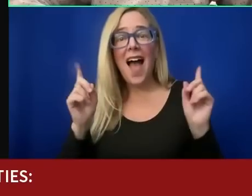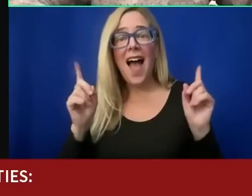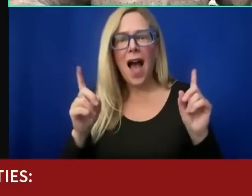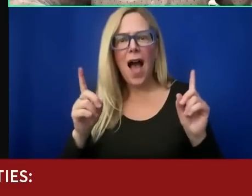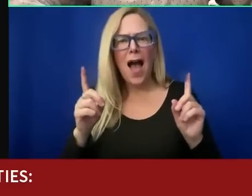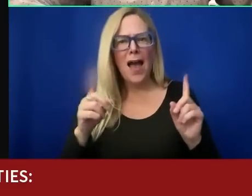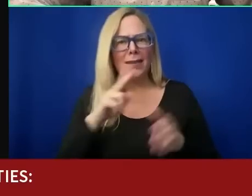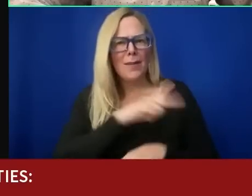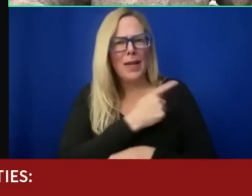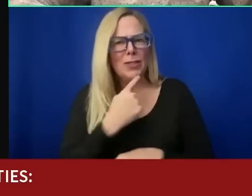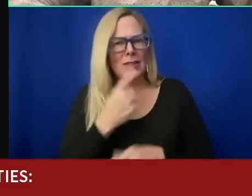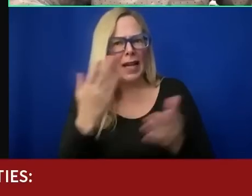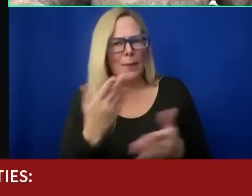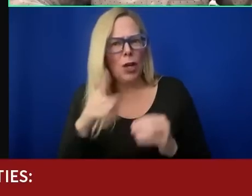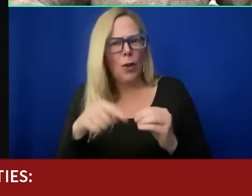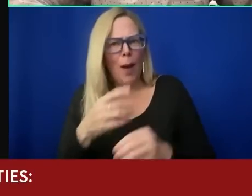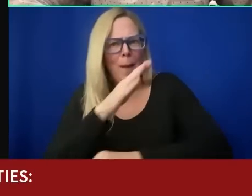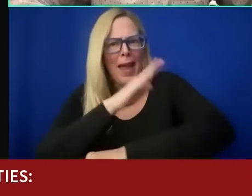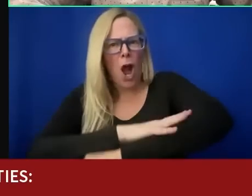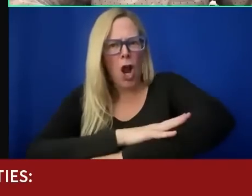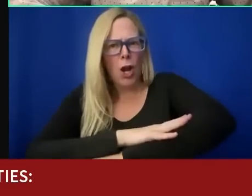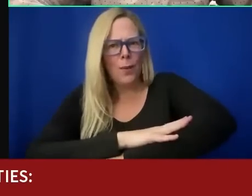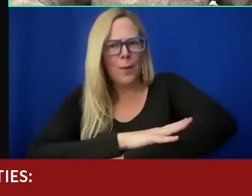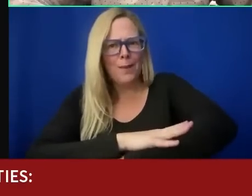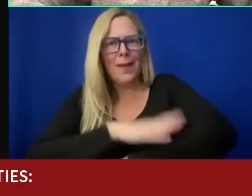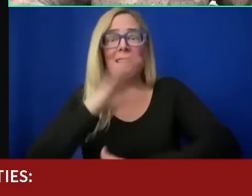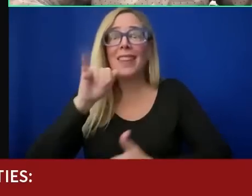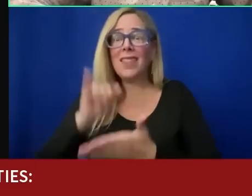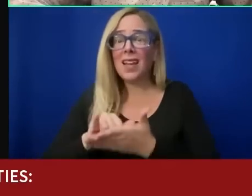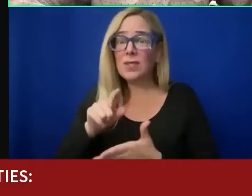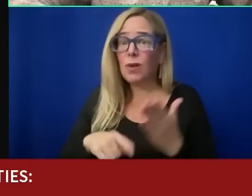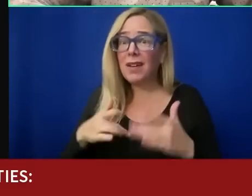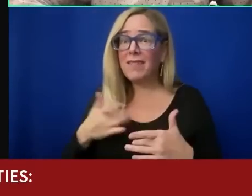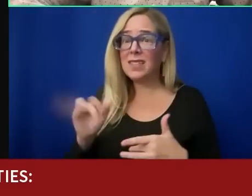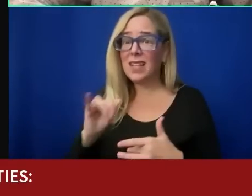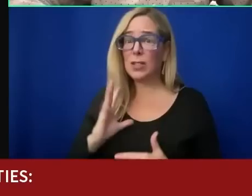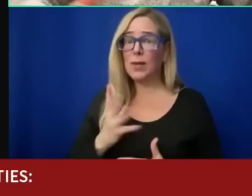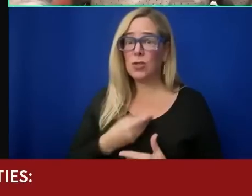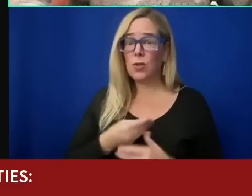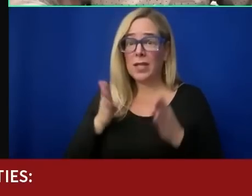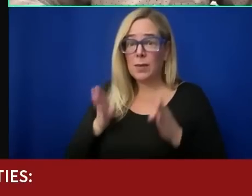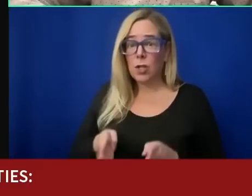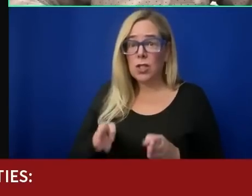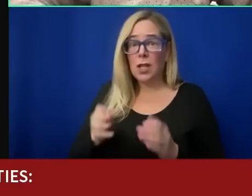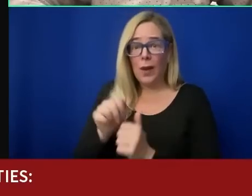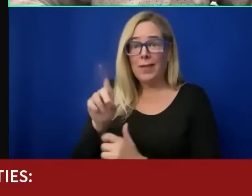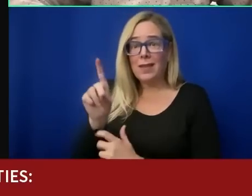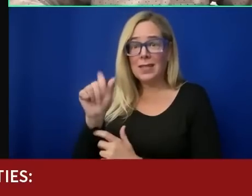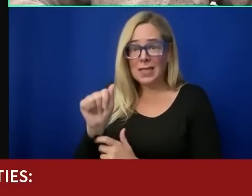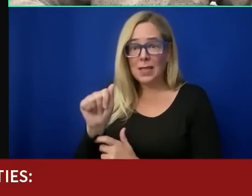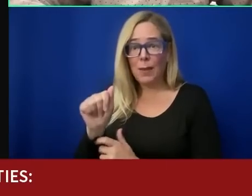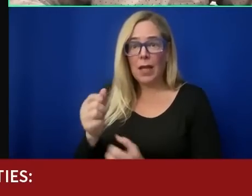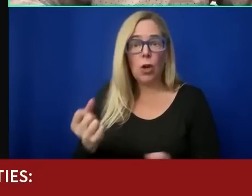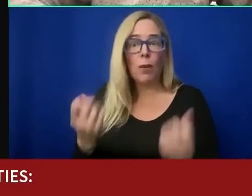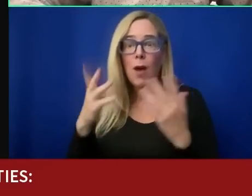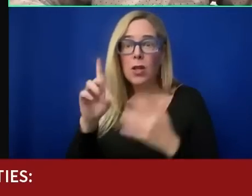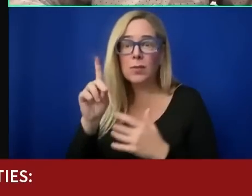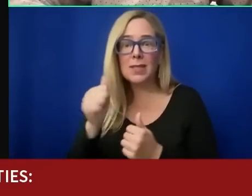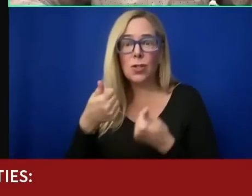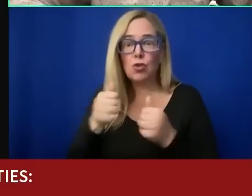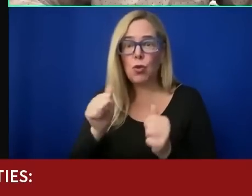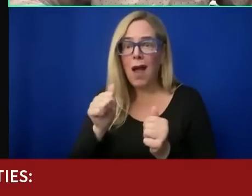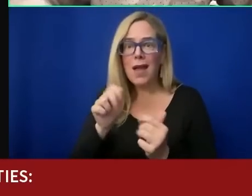arm." This is what it feels like to be a trans person with a disability or multiple disabilities trying to navigate the